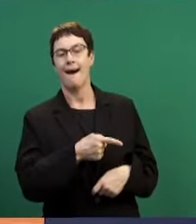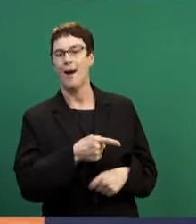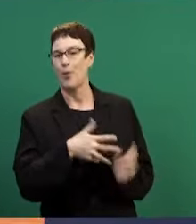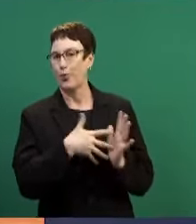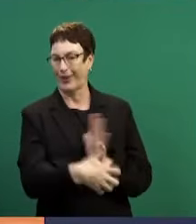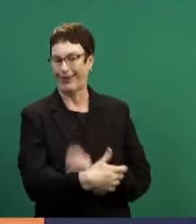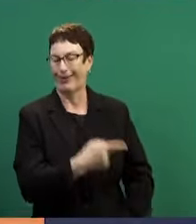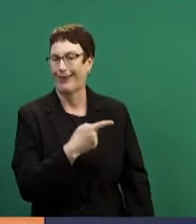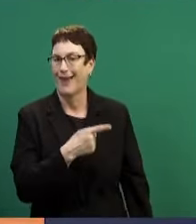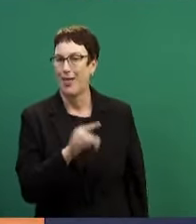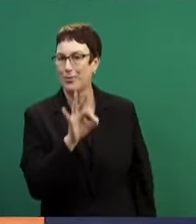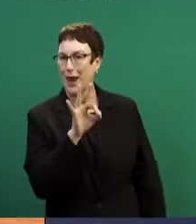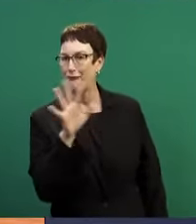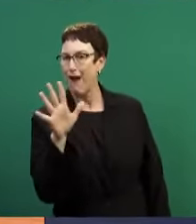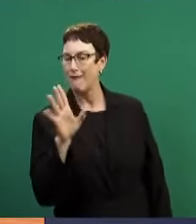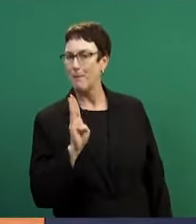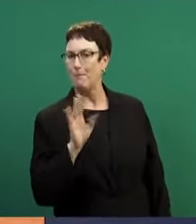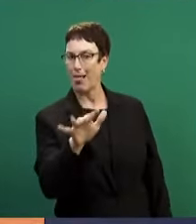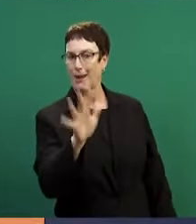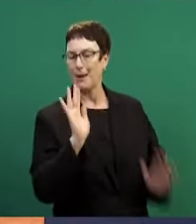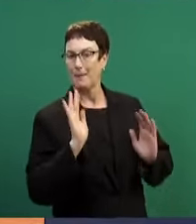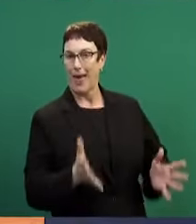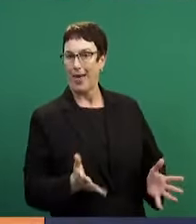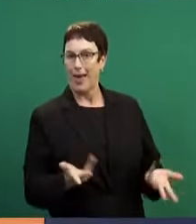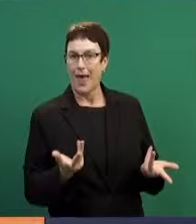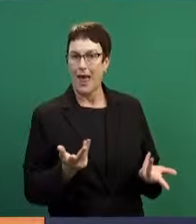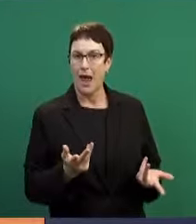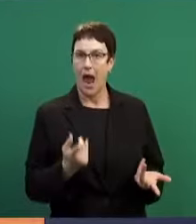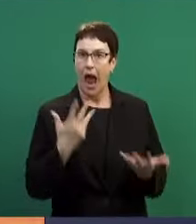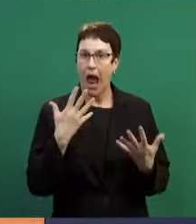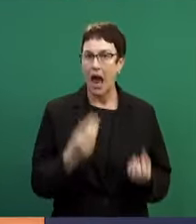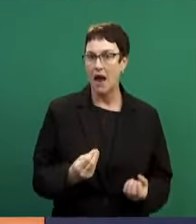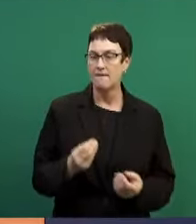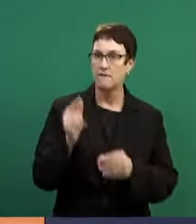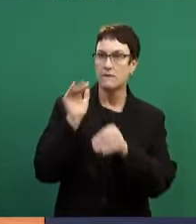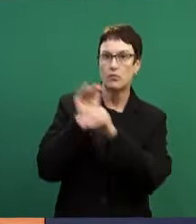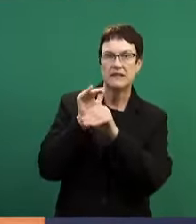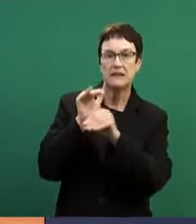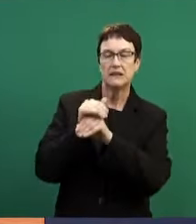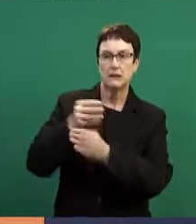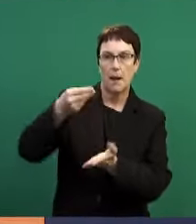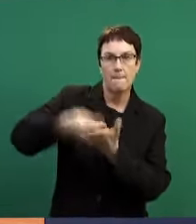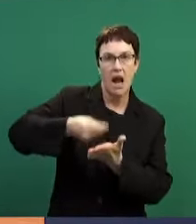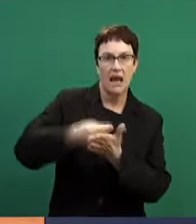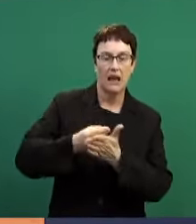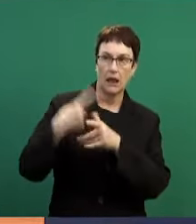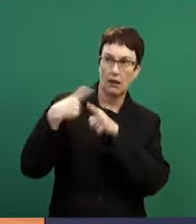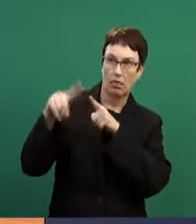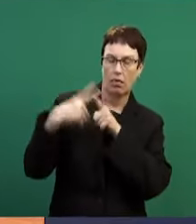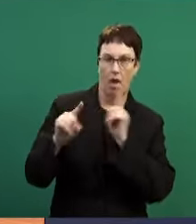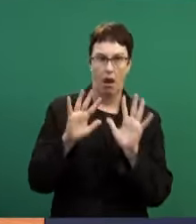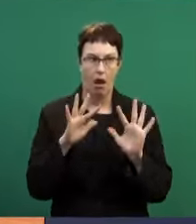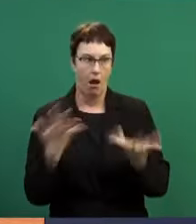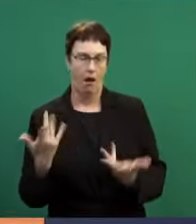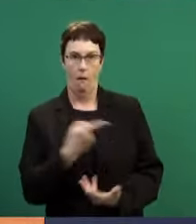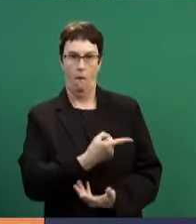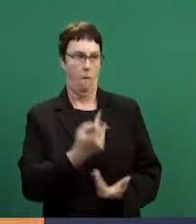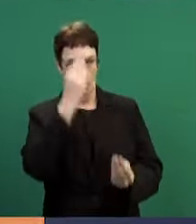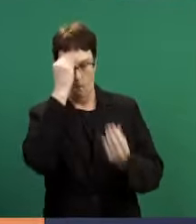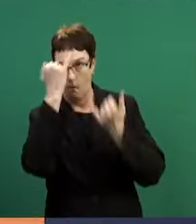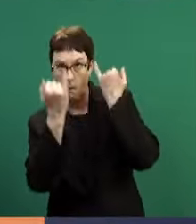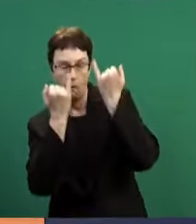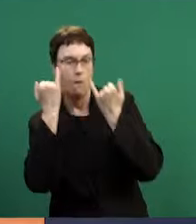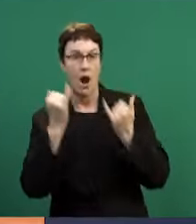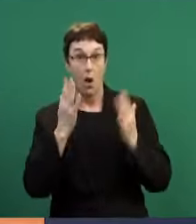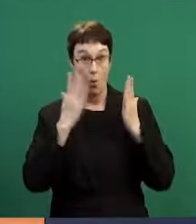will they be able to settle their foreign currency denominated debt? Will they be able to pay for imports?